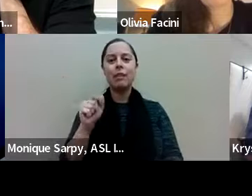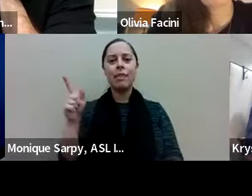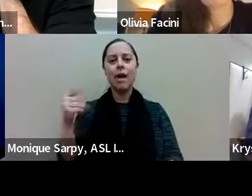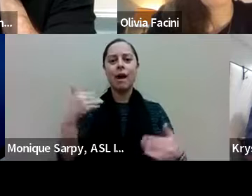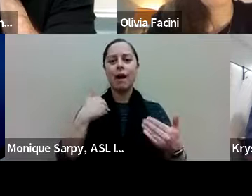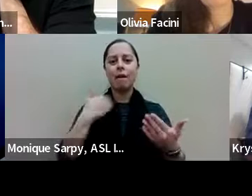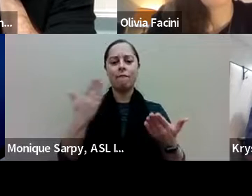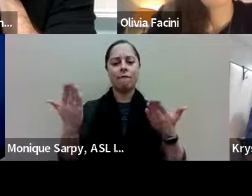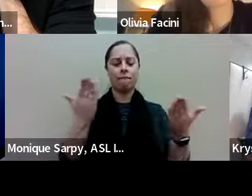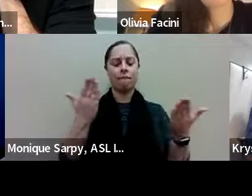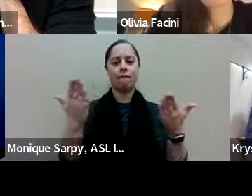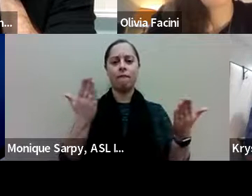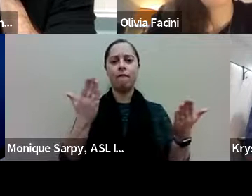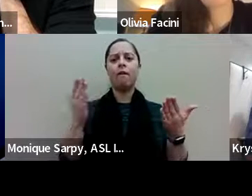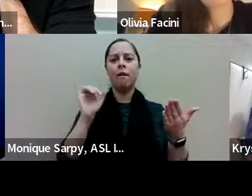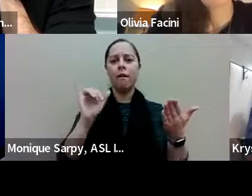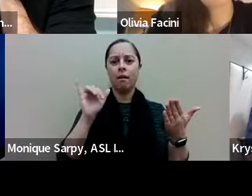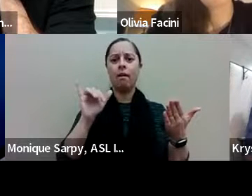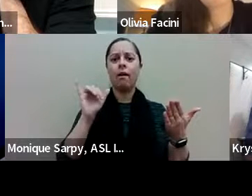through that type of